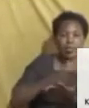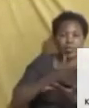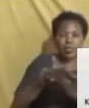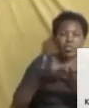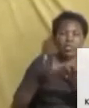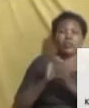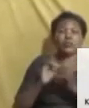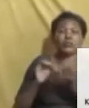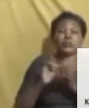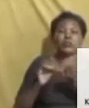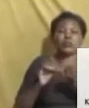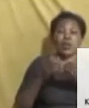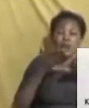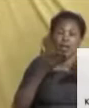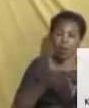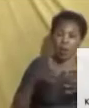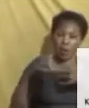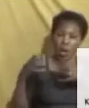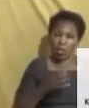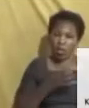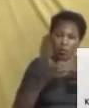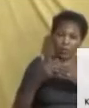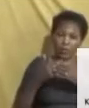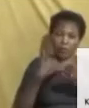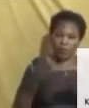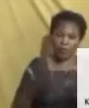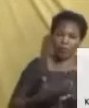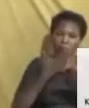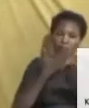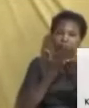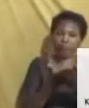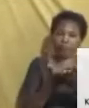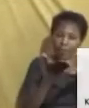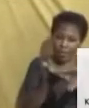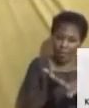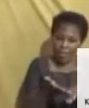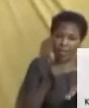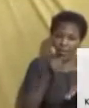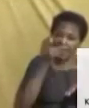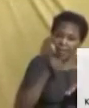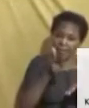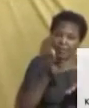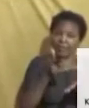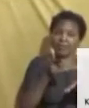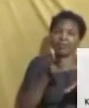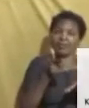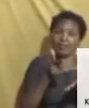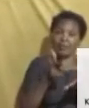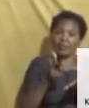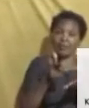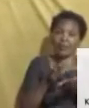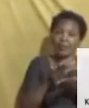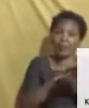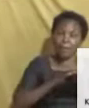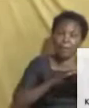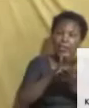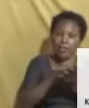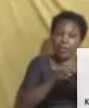An argument was made that this doctrine is